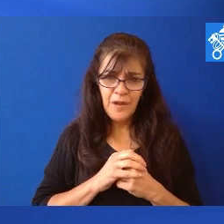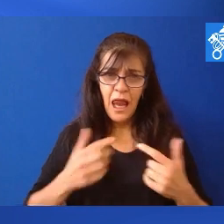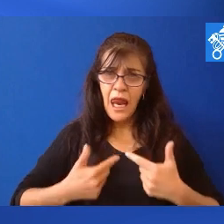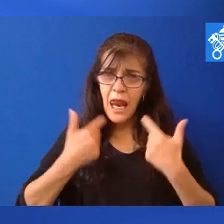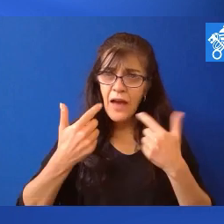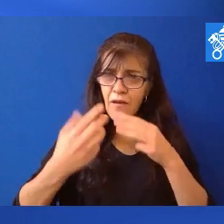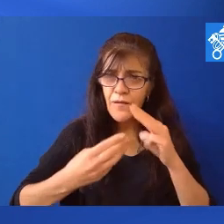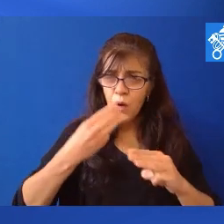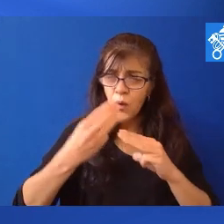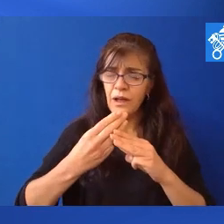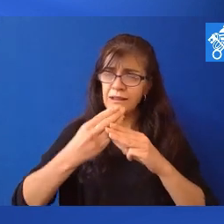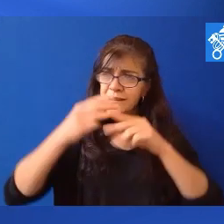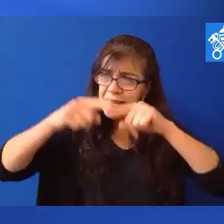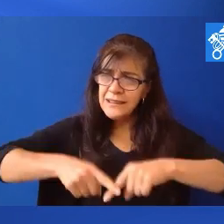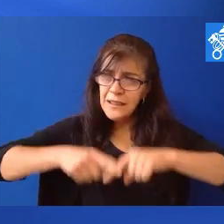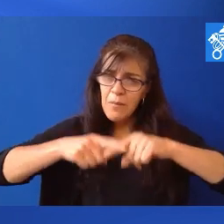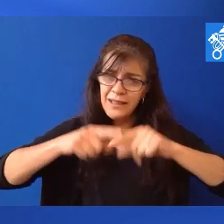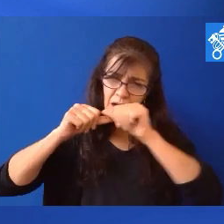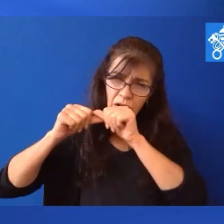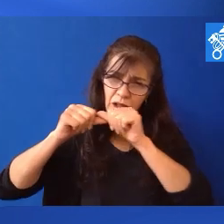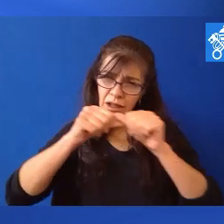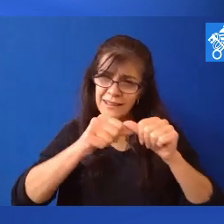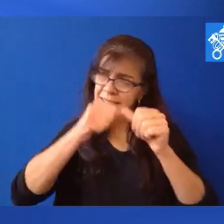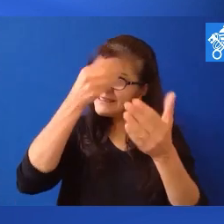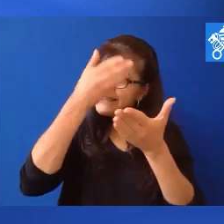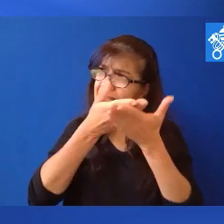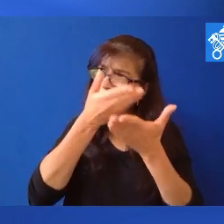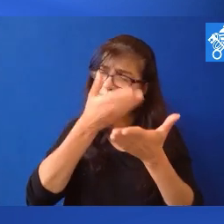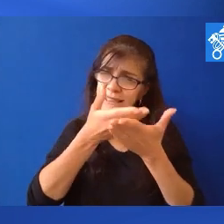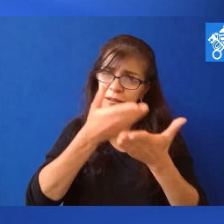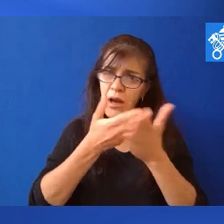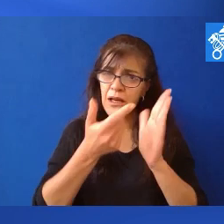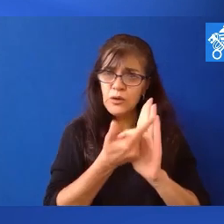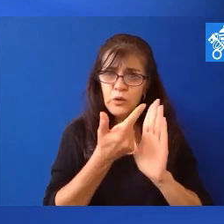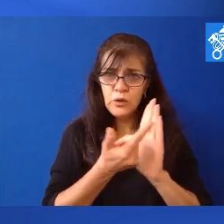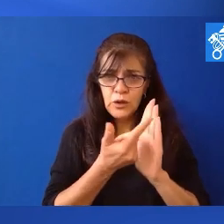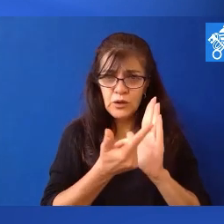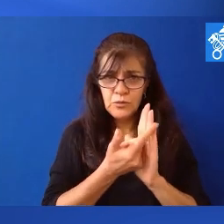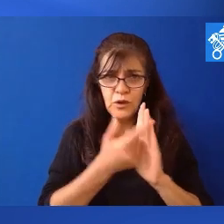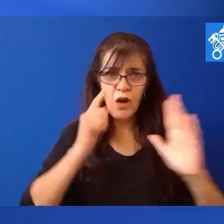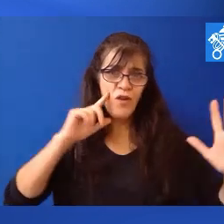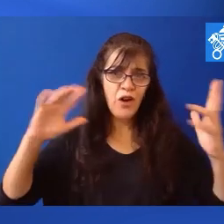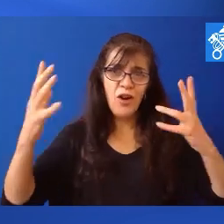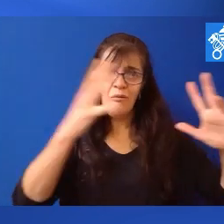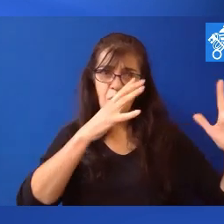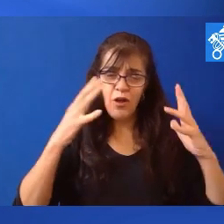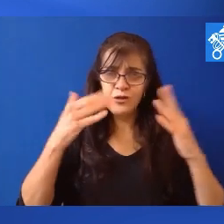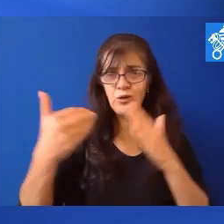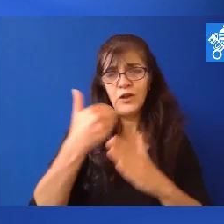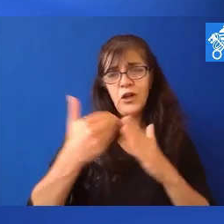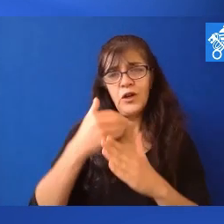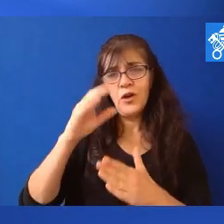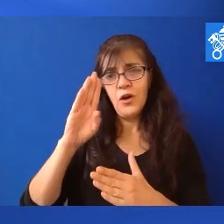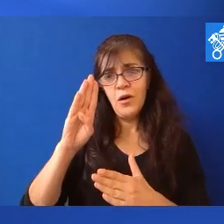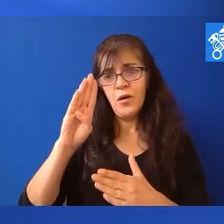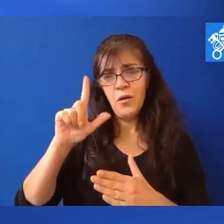on our consistent and joyful testimony to the gospel. A round of applause to the